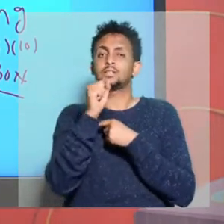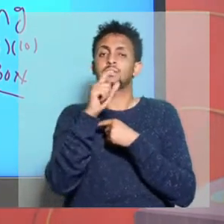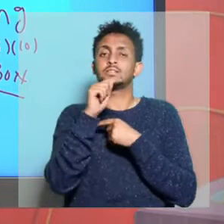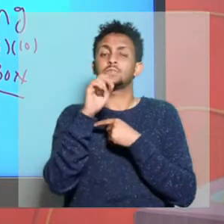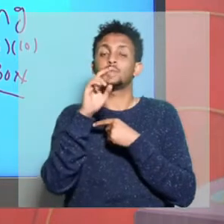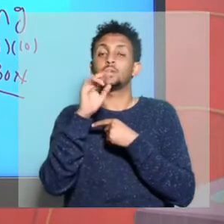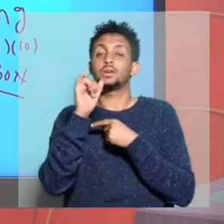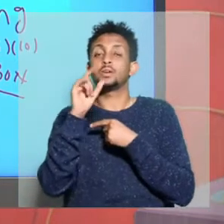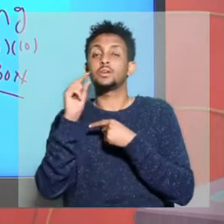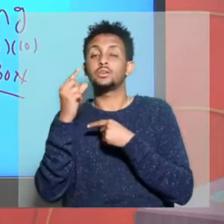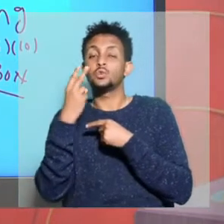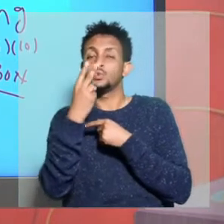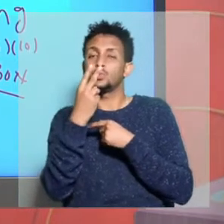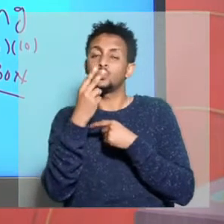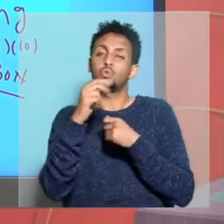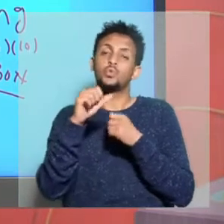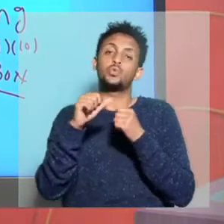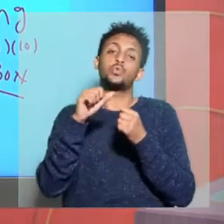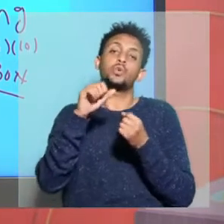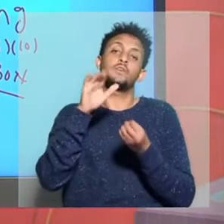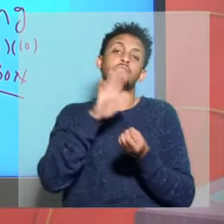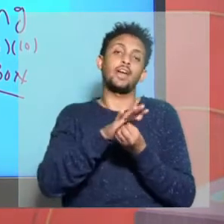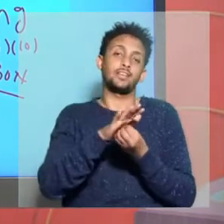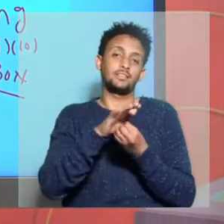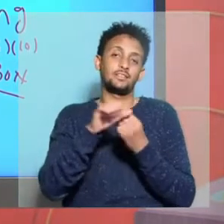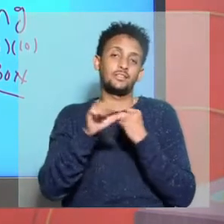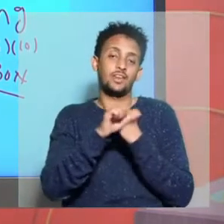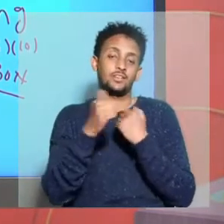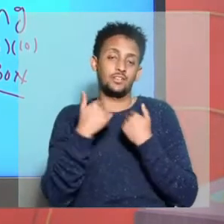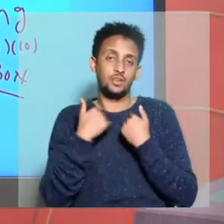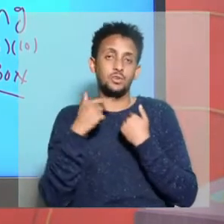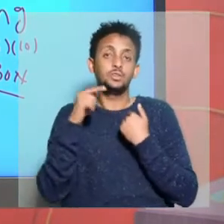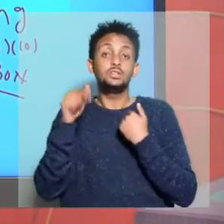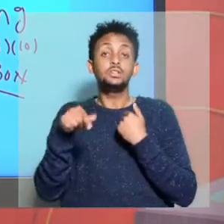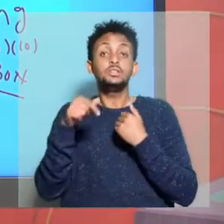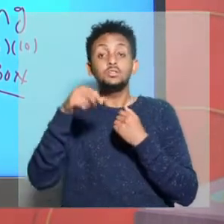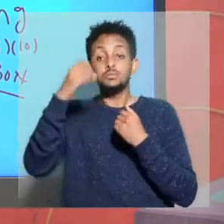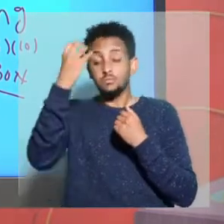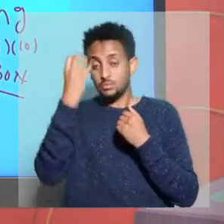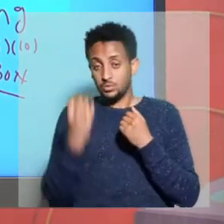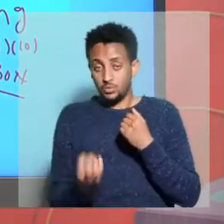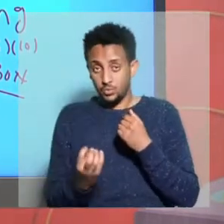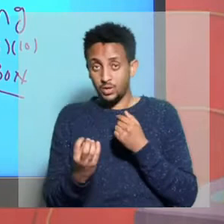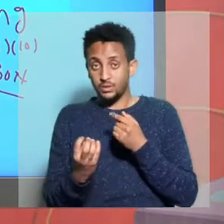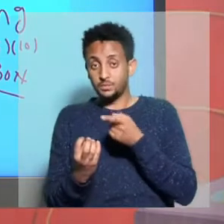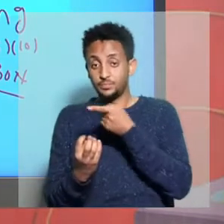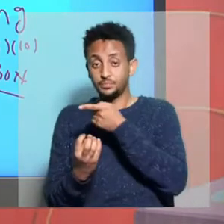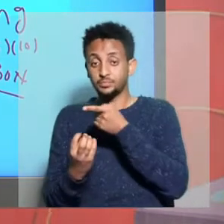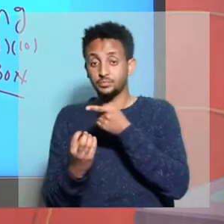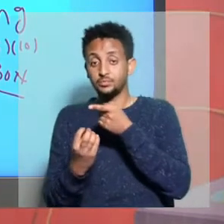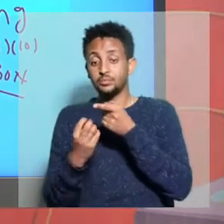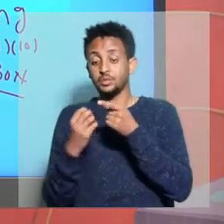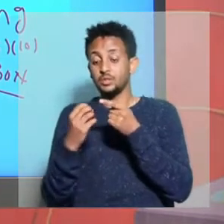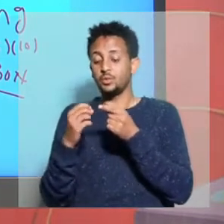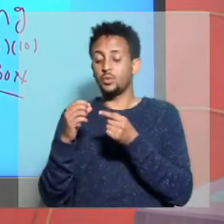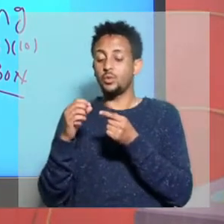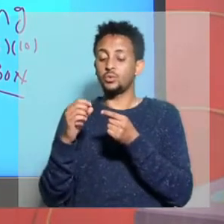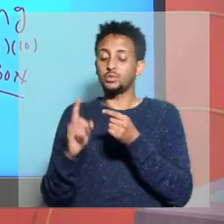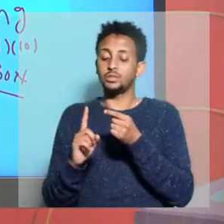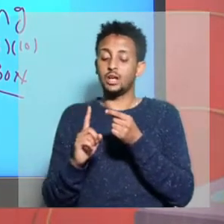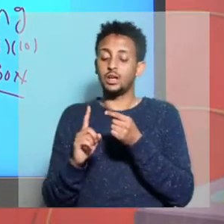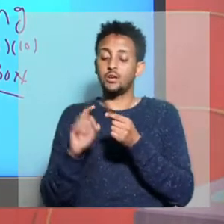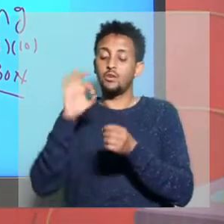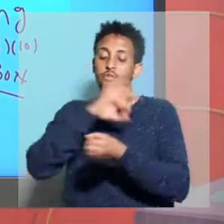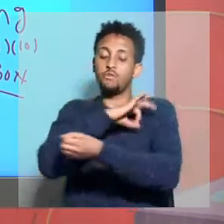and ropes, there are 2 effects. The first thing, as this object is trying to pull downward, it will exert a force